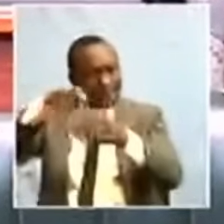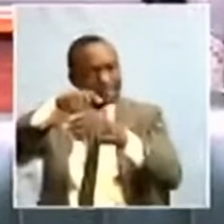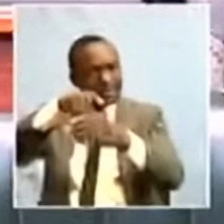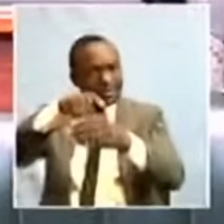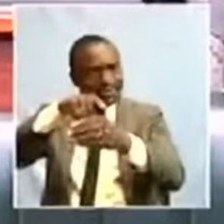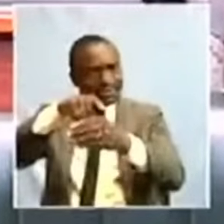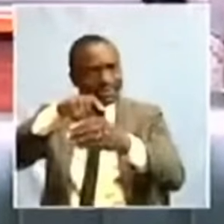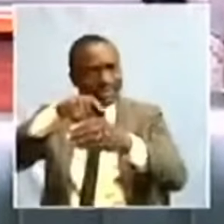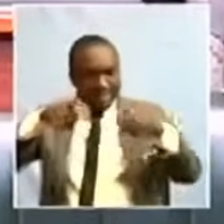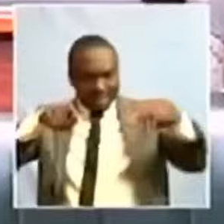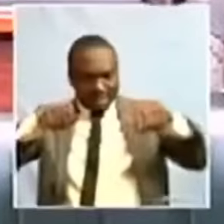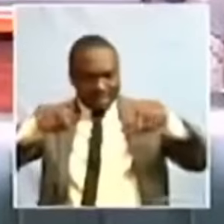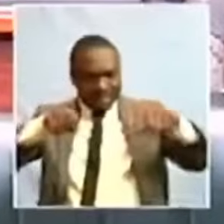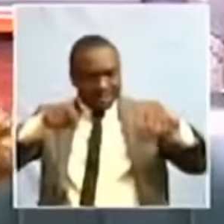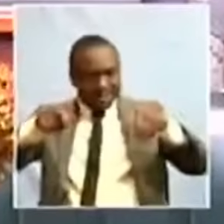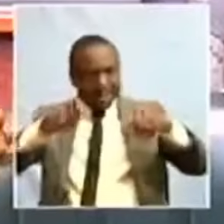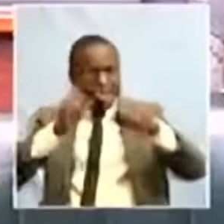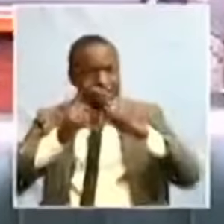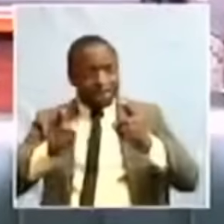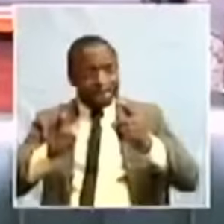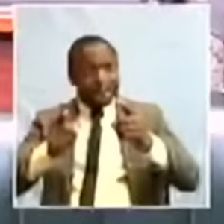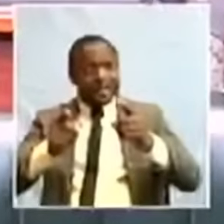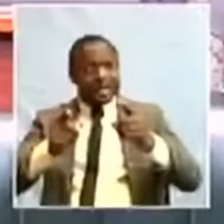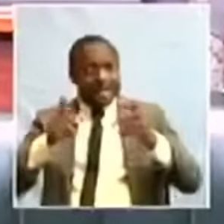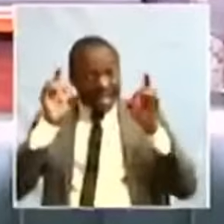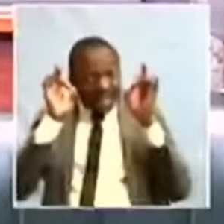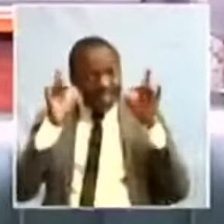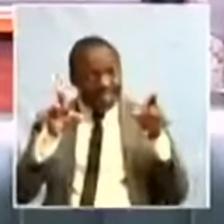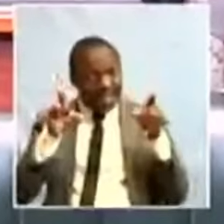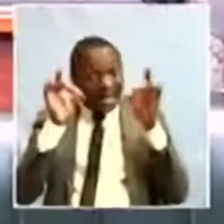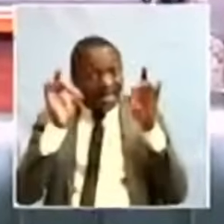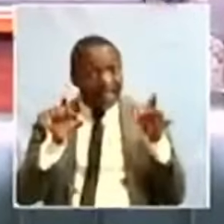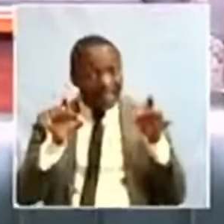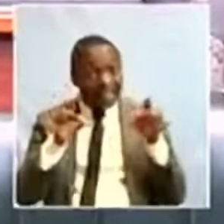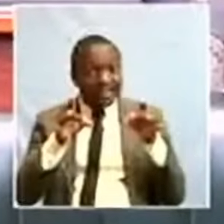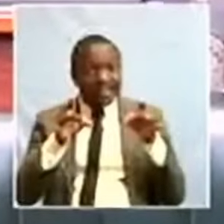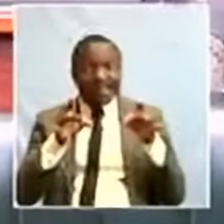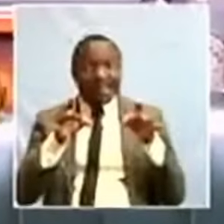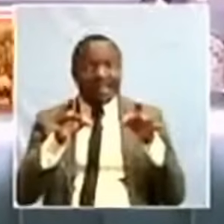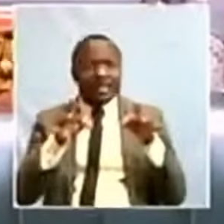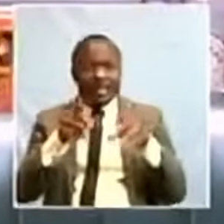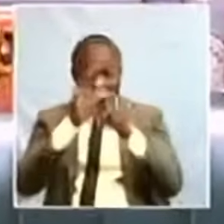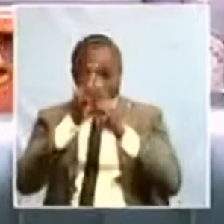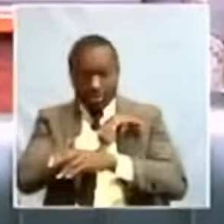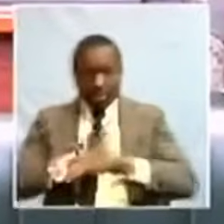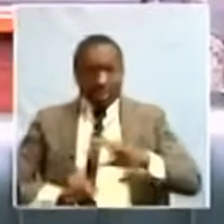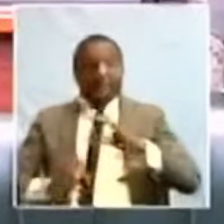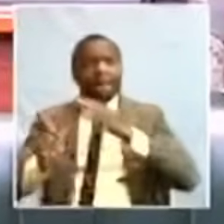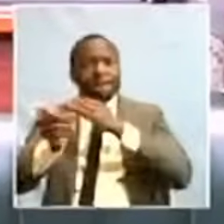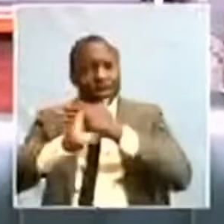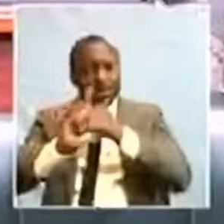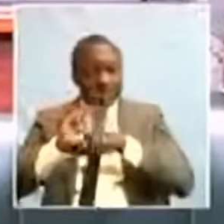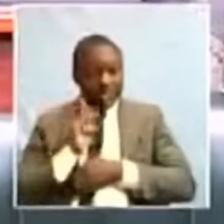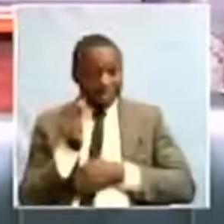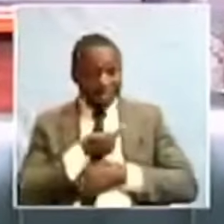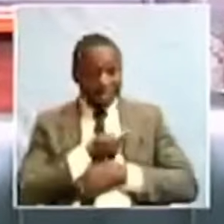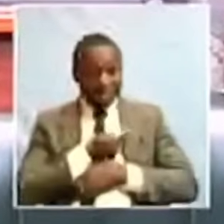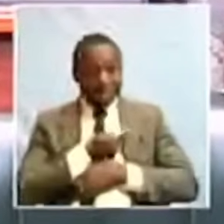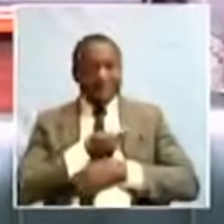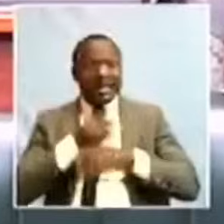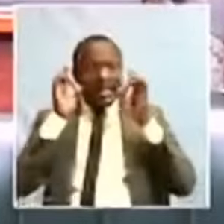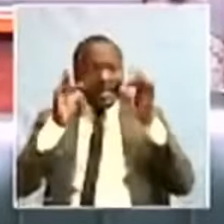participating in the governance. But bitterness, Honorable has warned us that bitterness can bring BP,